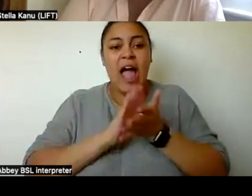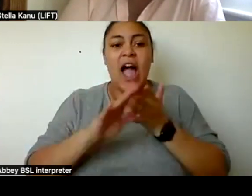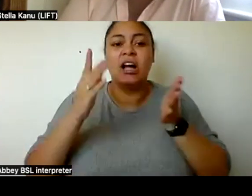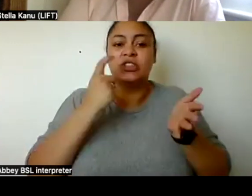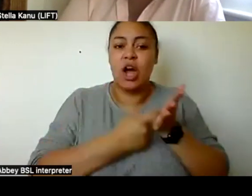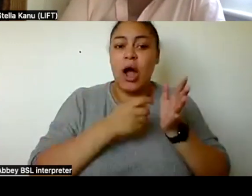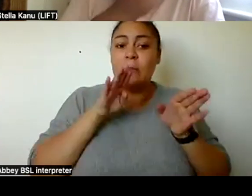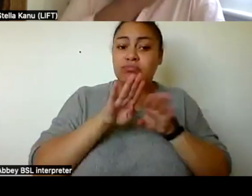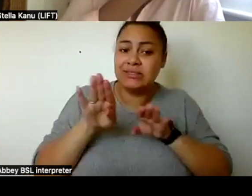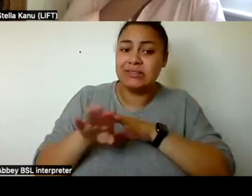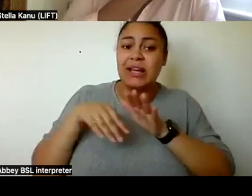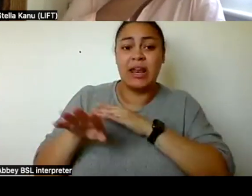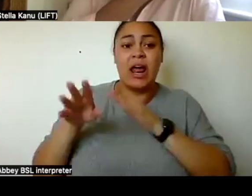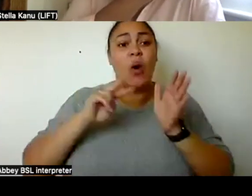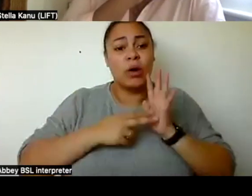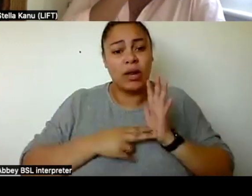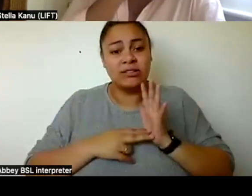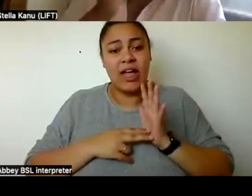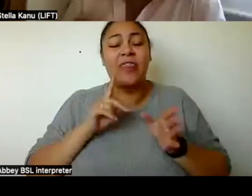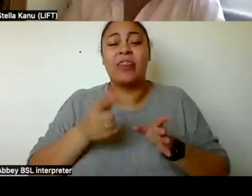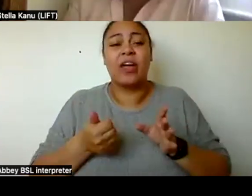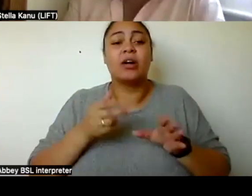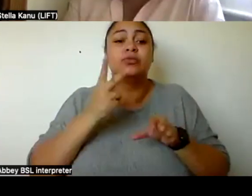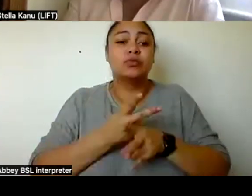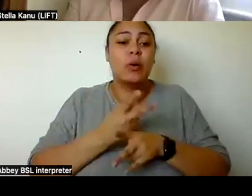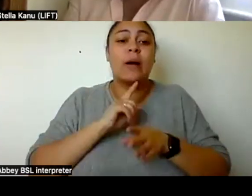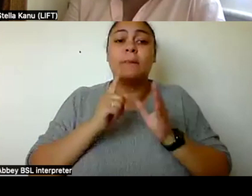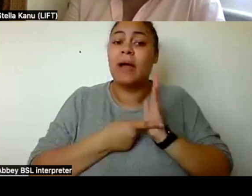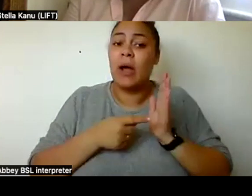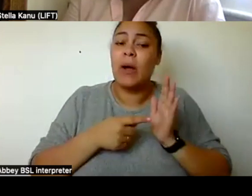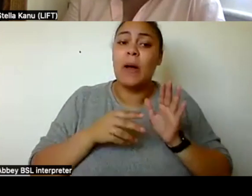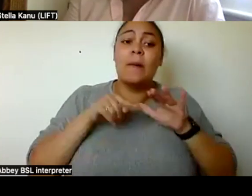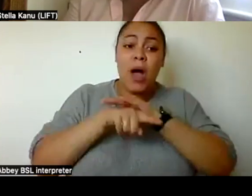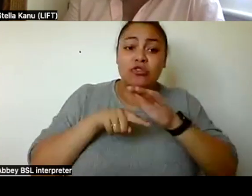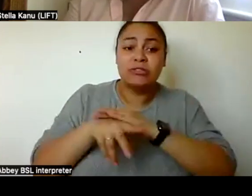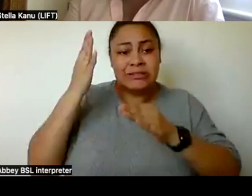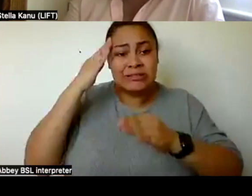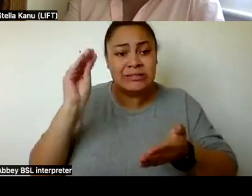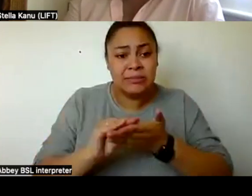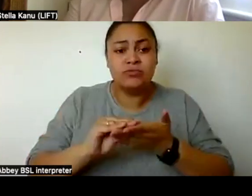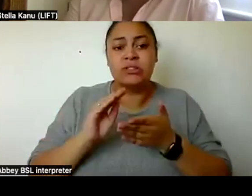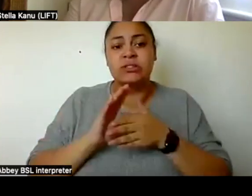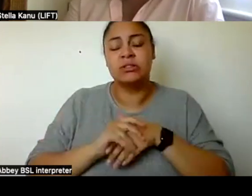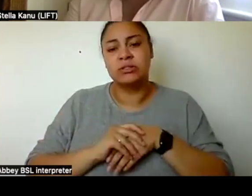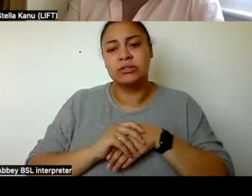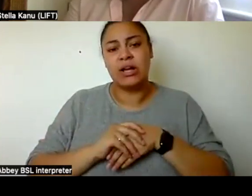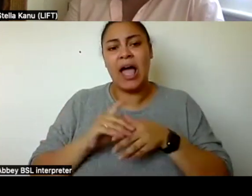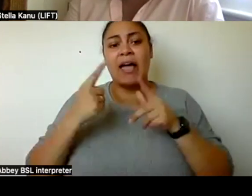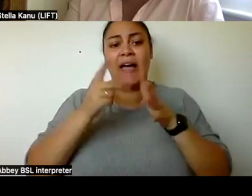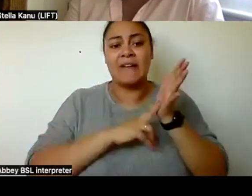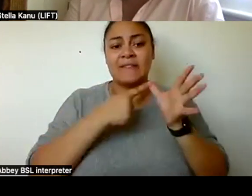practices within our organisations, and then talk a bit about the migrant experience. Ava's